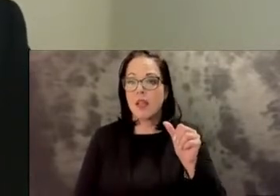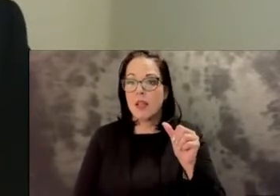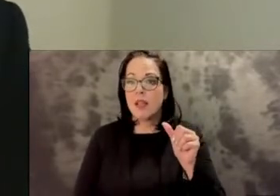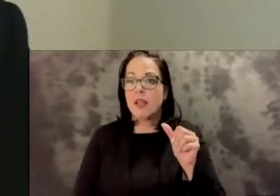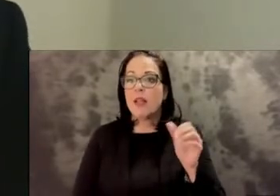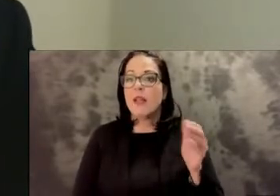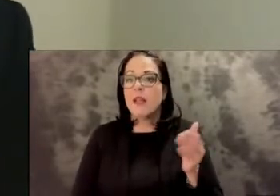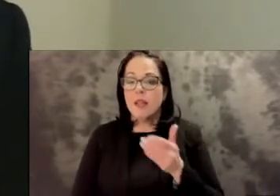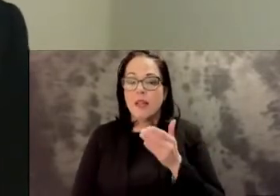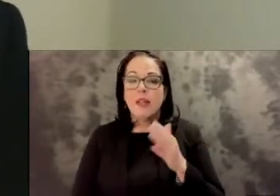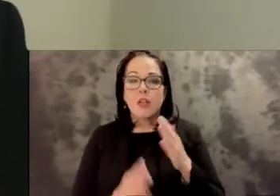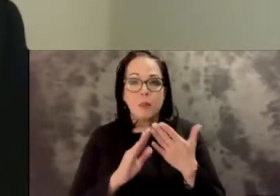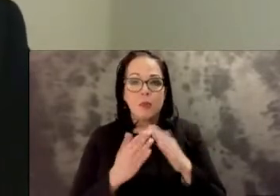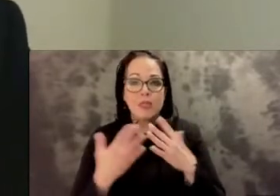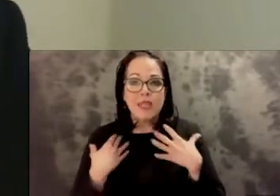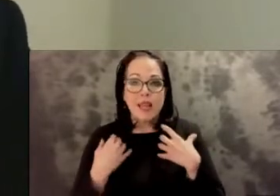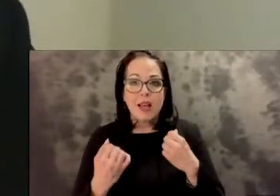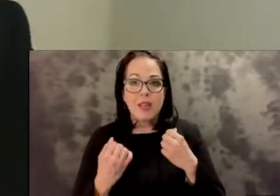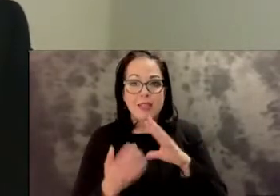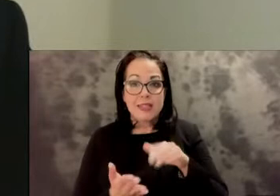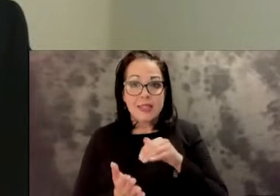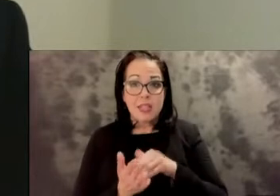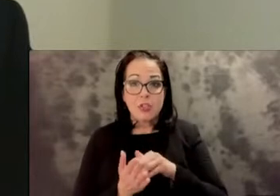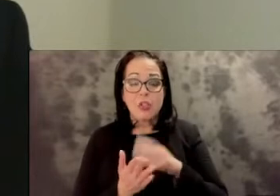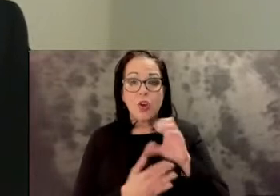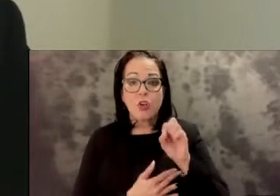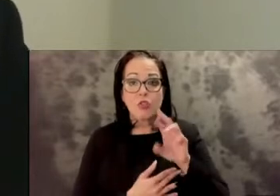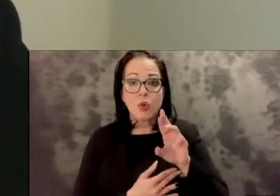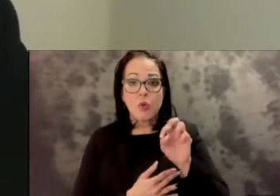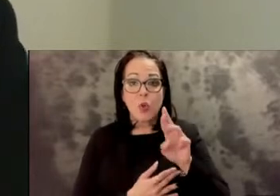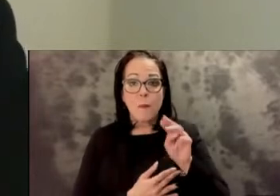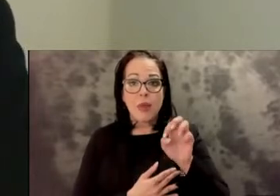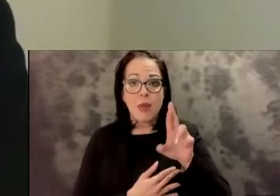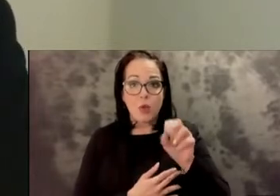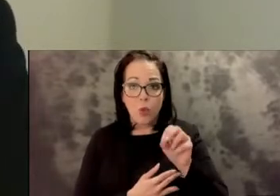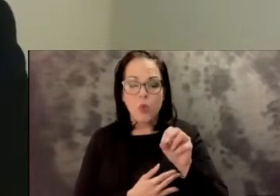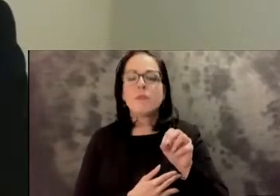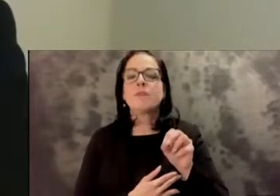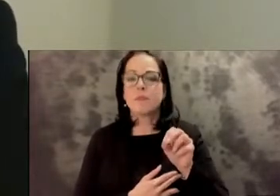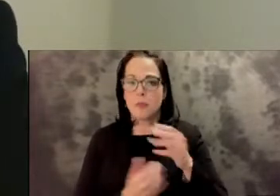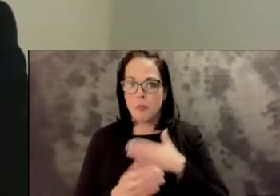Romero Community Health Center. You have 3 minutes, and please proceed.